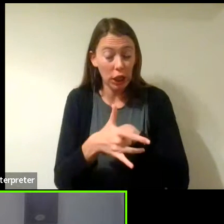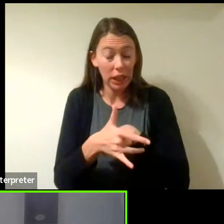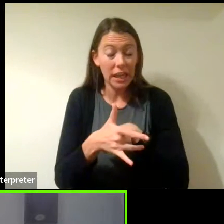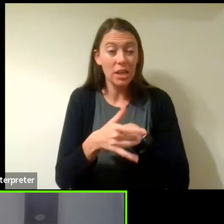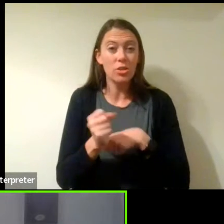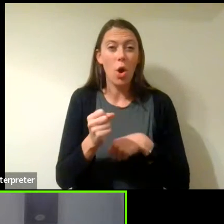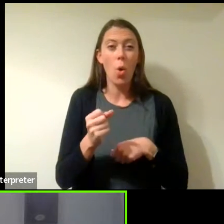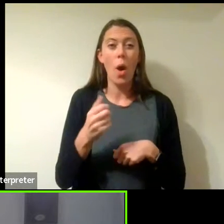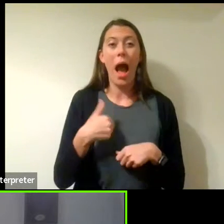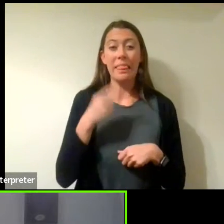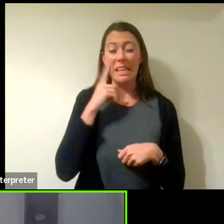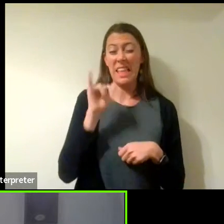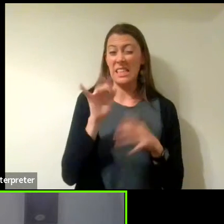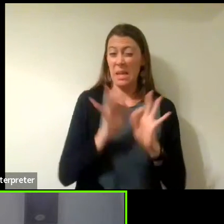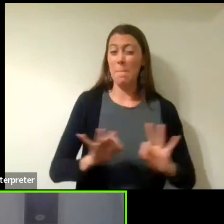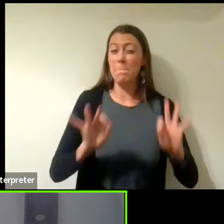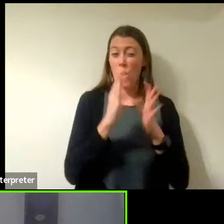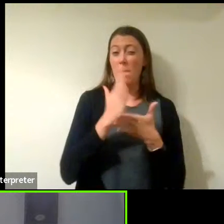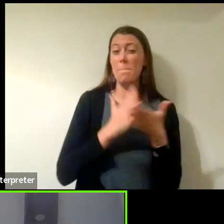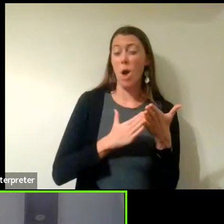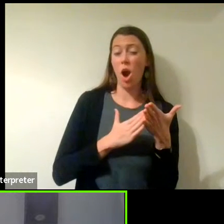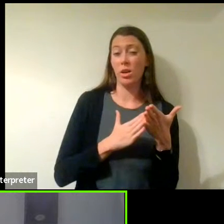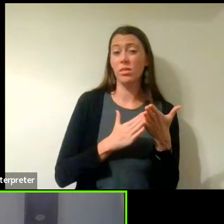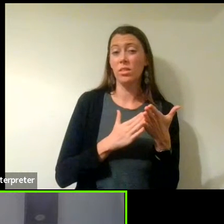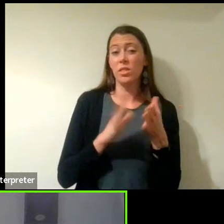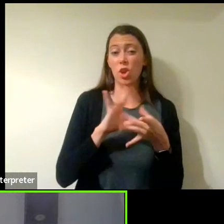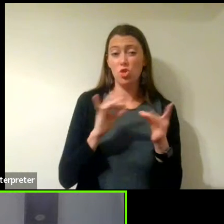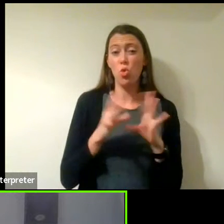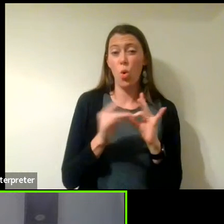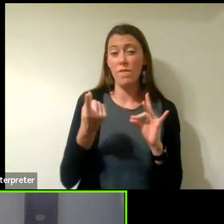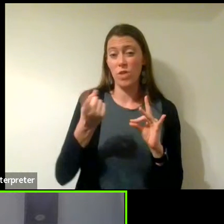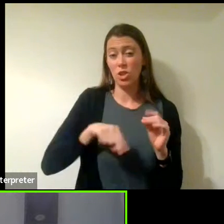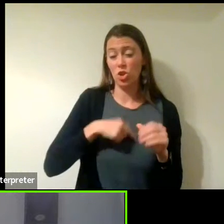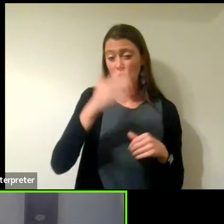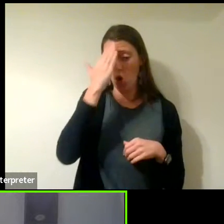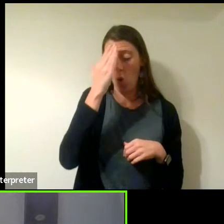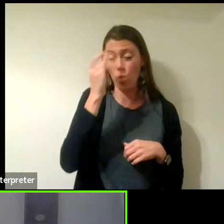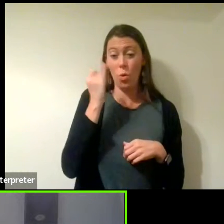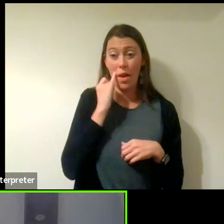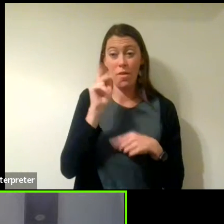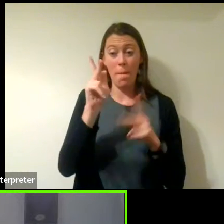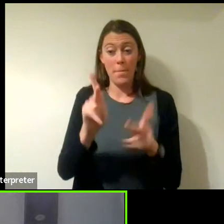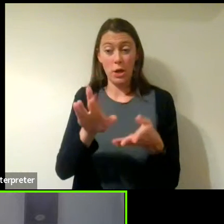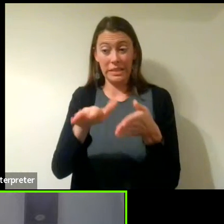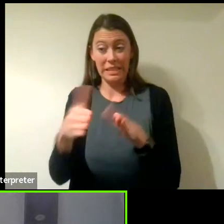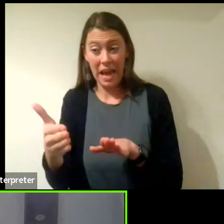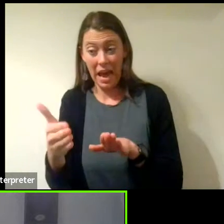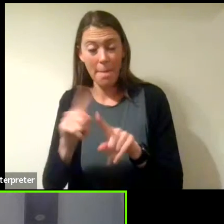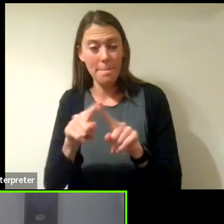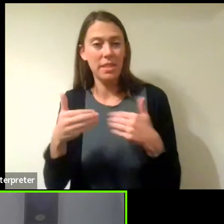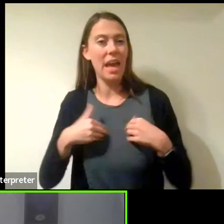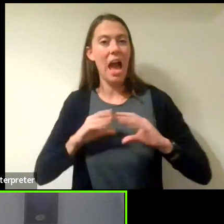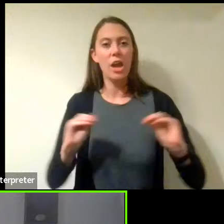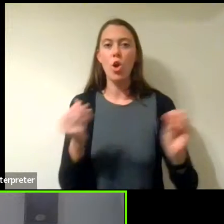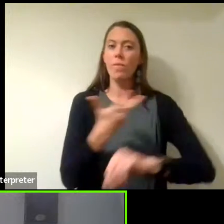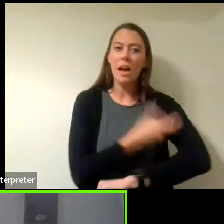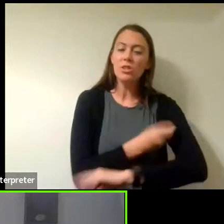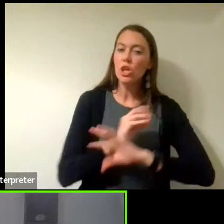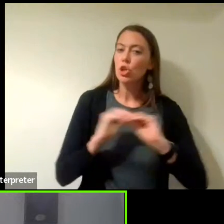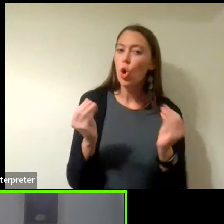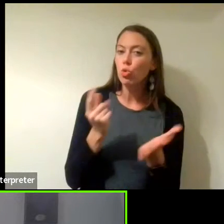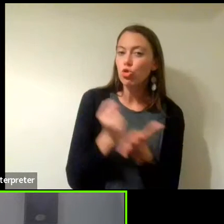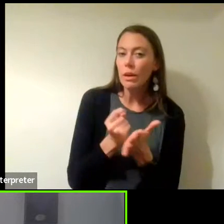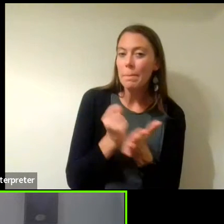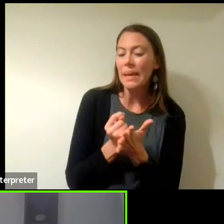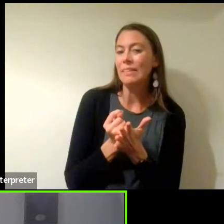weren't, but none of them got treatment, for example, then I think it also raises kind of the level of importance, because the